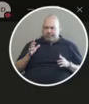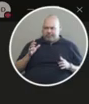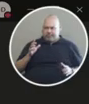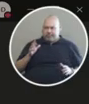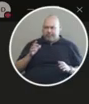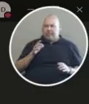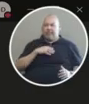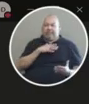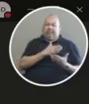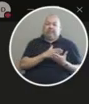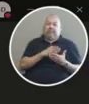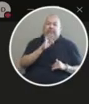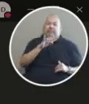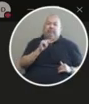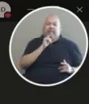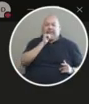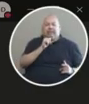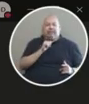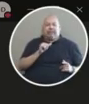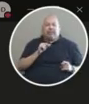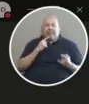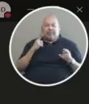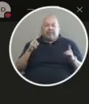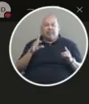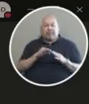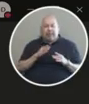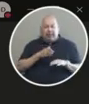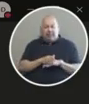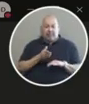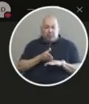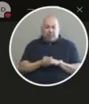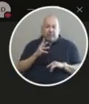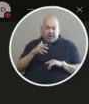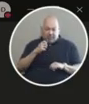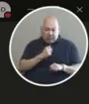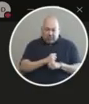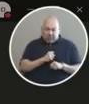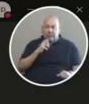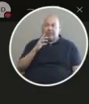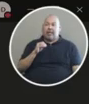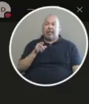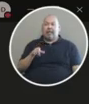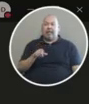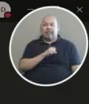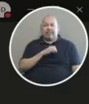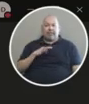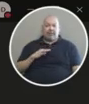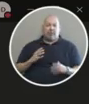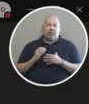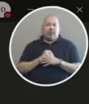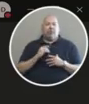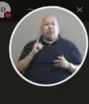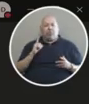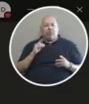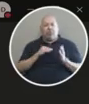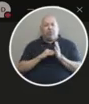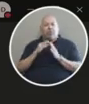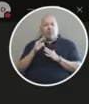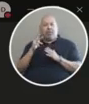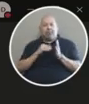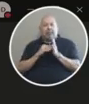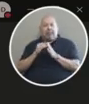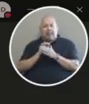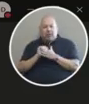The facts are the vision is not being accomplished. After more than 5 years, he and his staff make more than $1.3